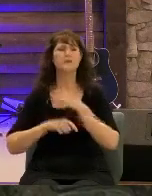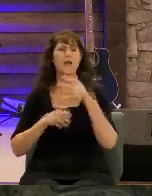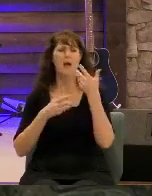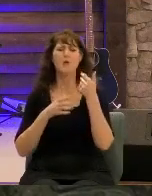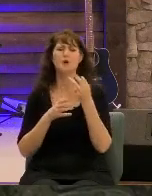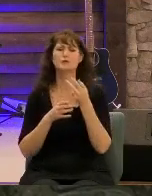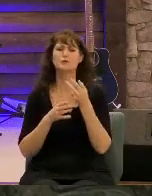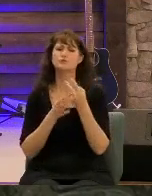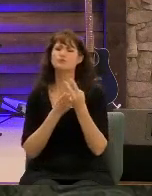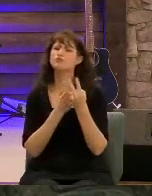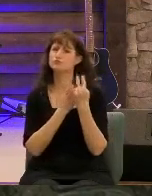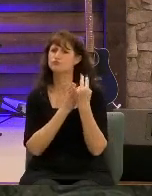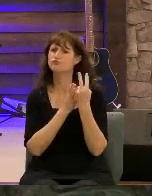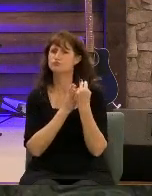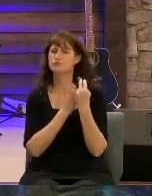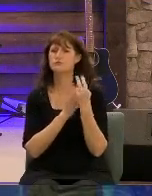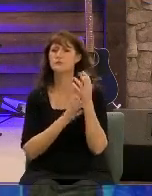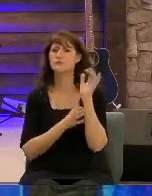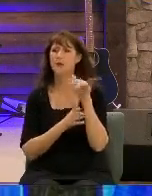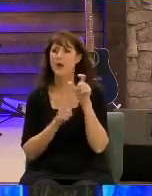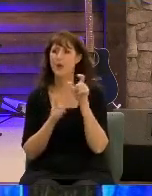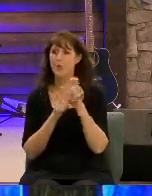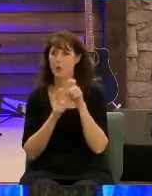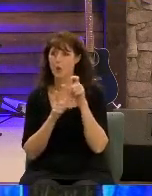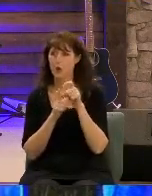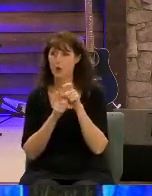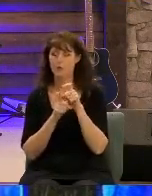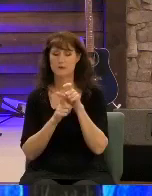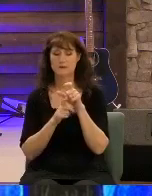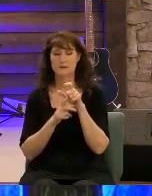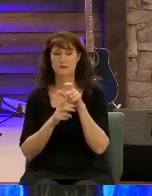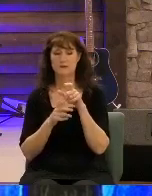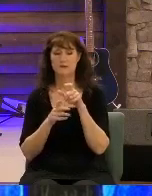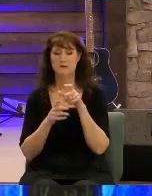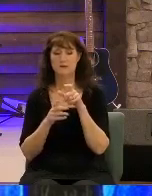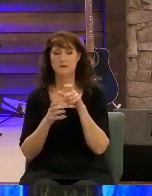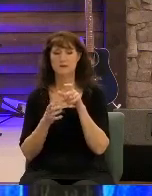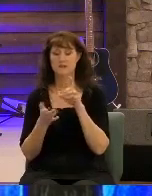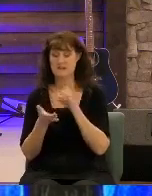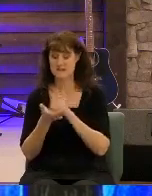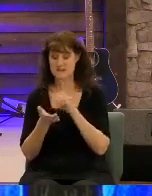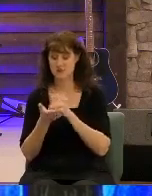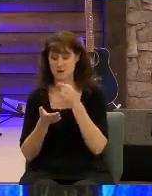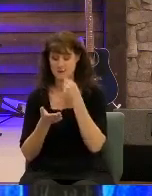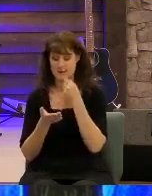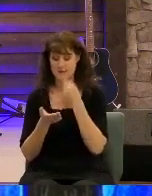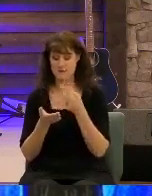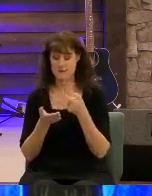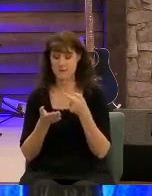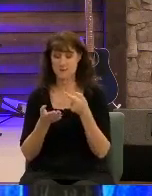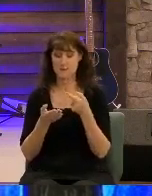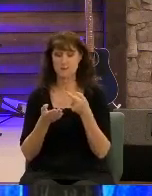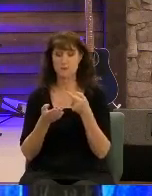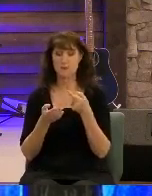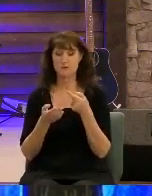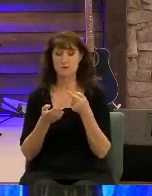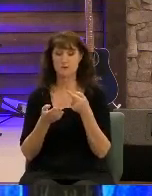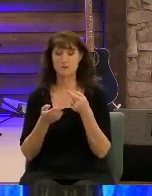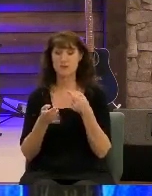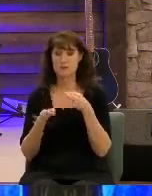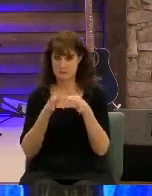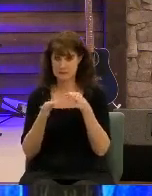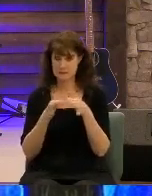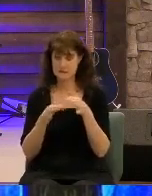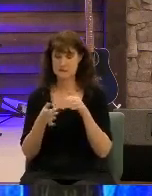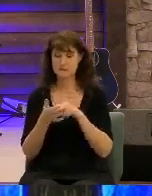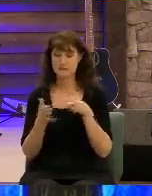background on that word. Okay. In the dictionary, if you look it up, it says to soak. Okay.